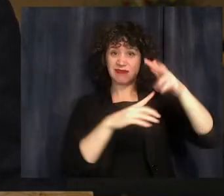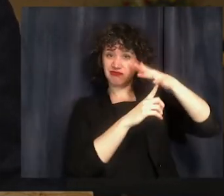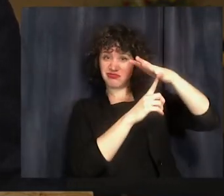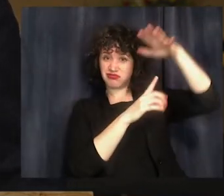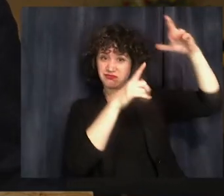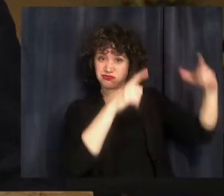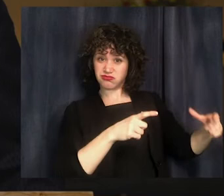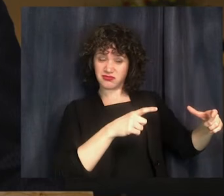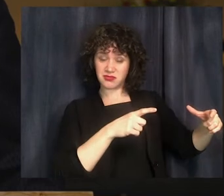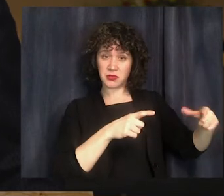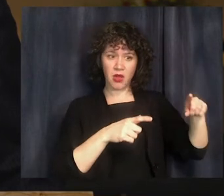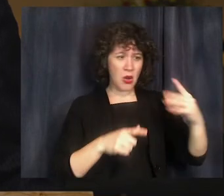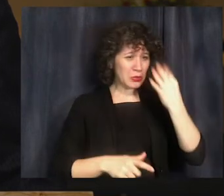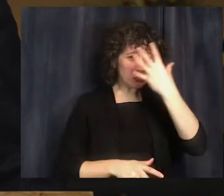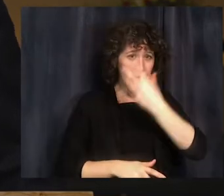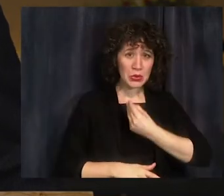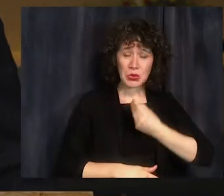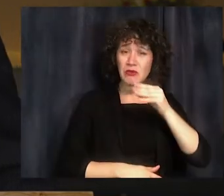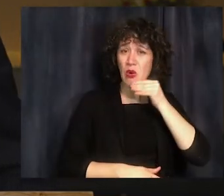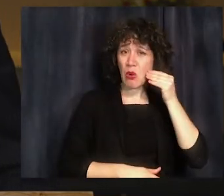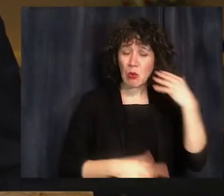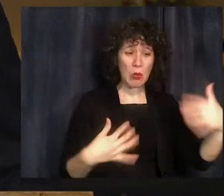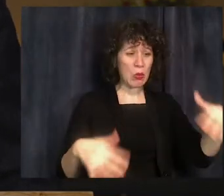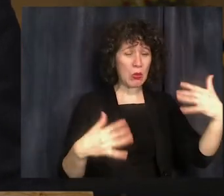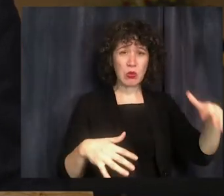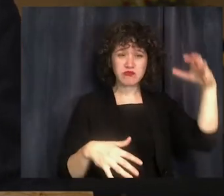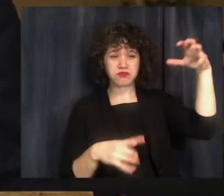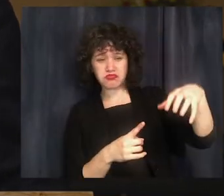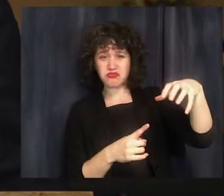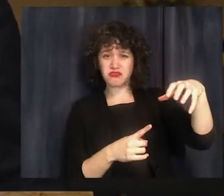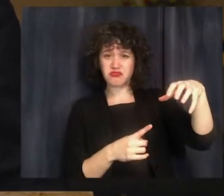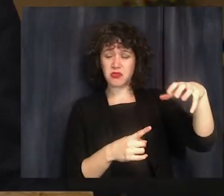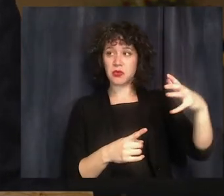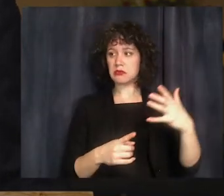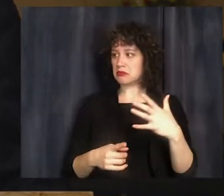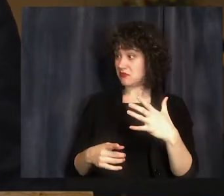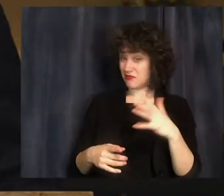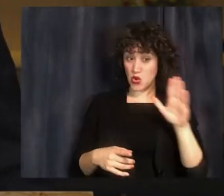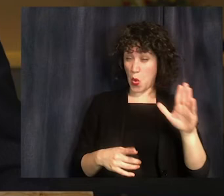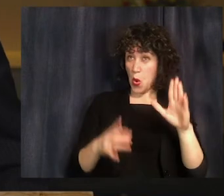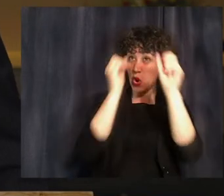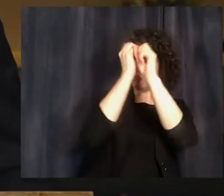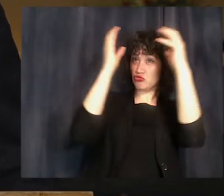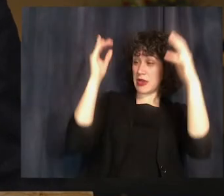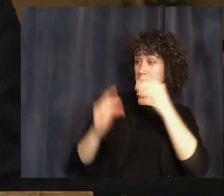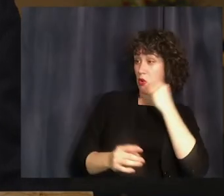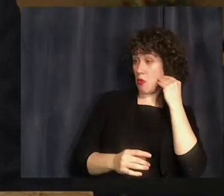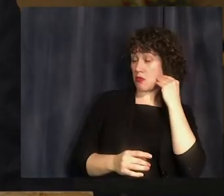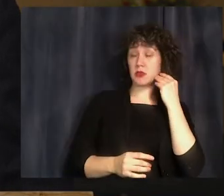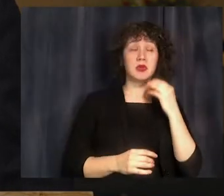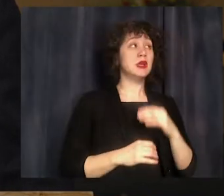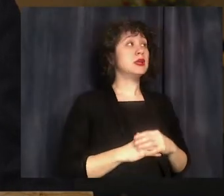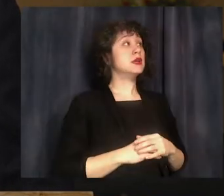beautiful home by any measure, a true custom-built masterpiece. So I asked Betty, "Is this your dream home?" To which Betty